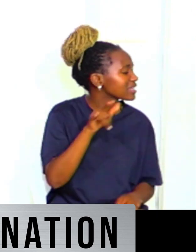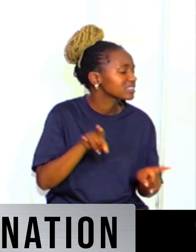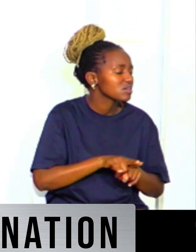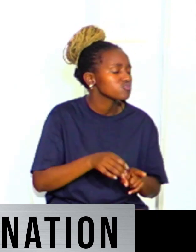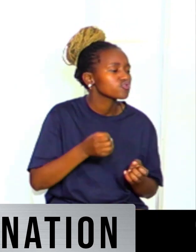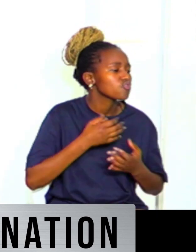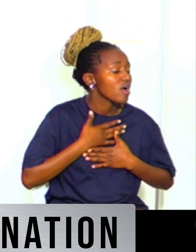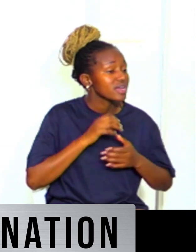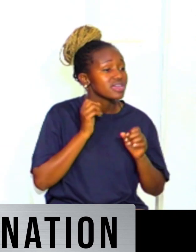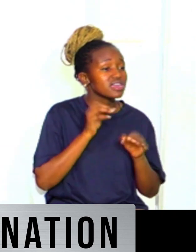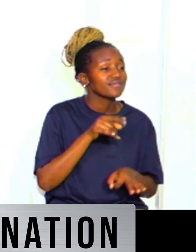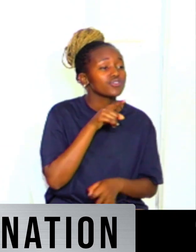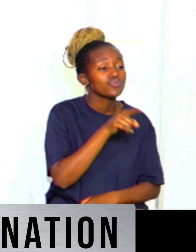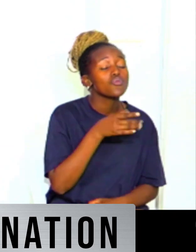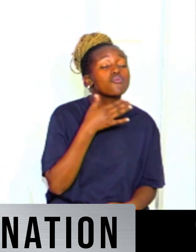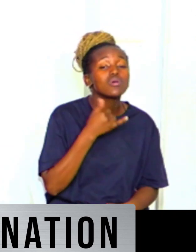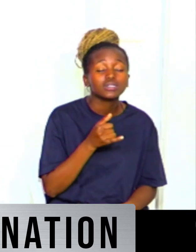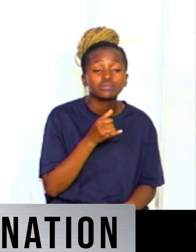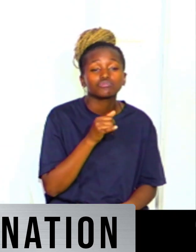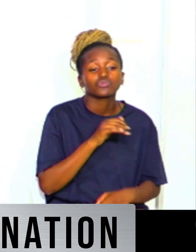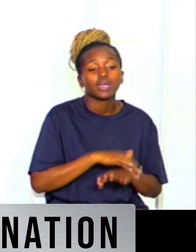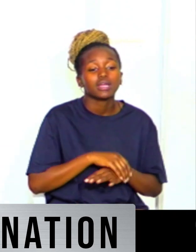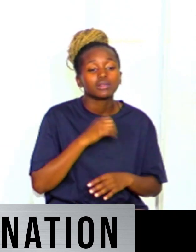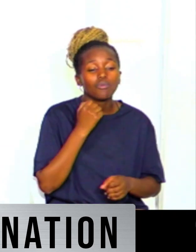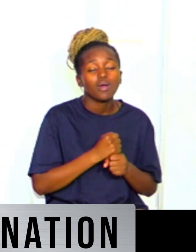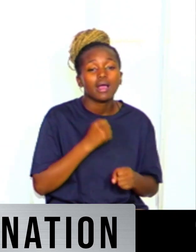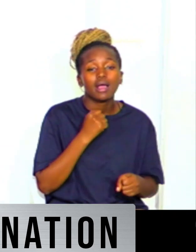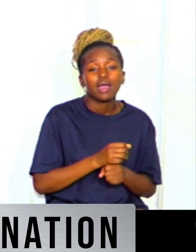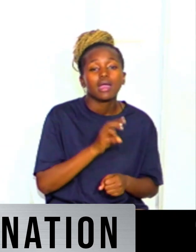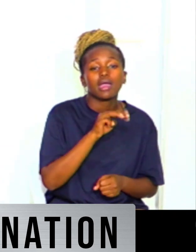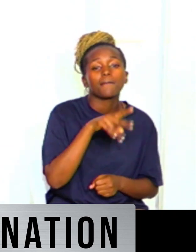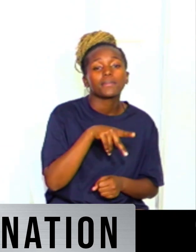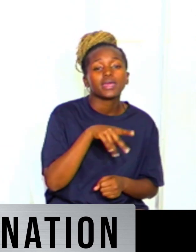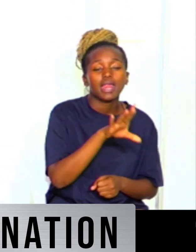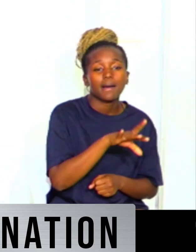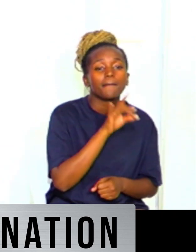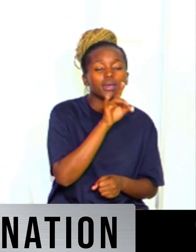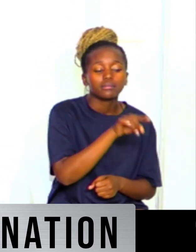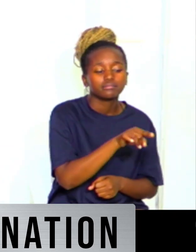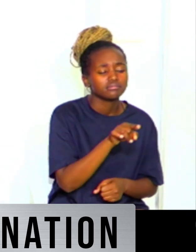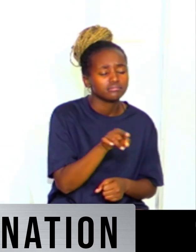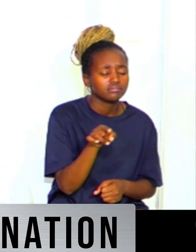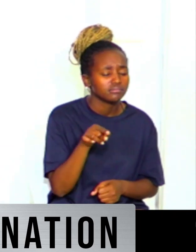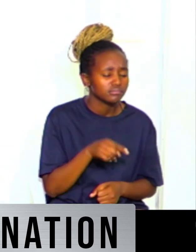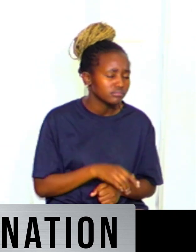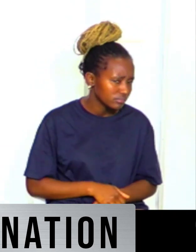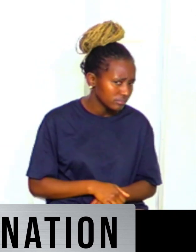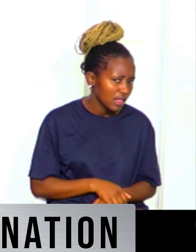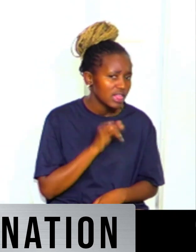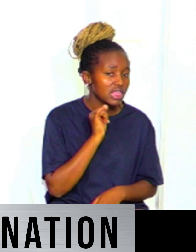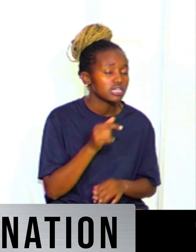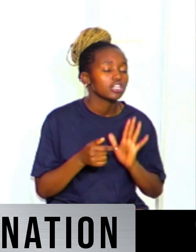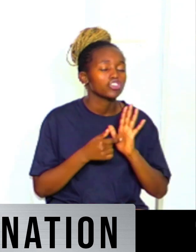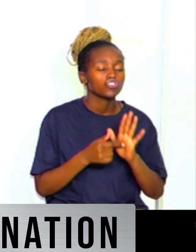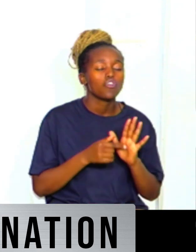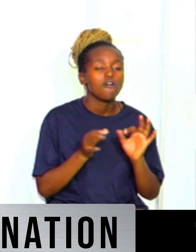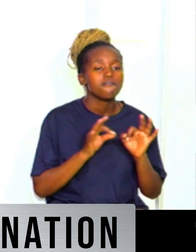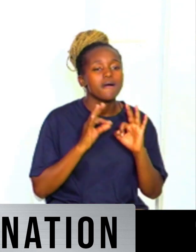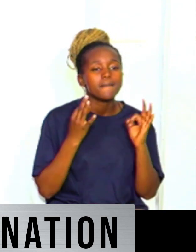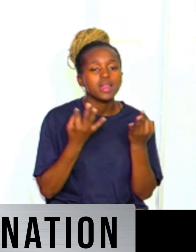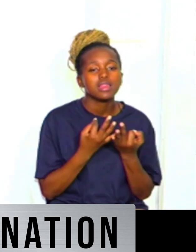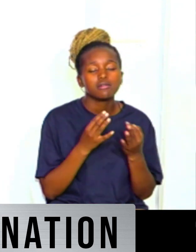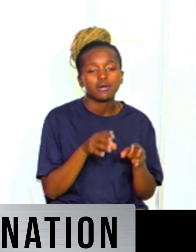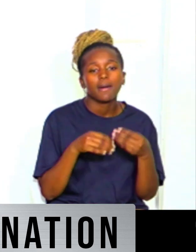ati mtu atakuja aseme ukitaka kupata kazi kwa county MP ndiye anakuja anasema pea huyu. Sio kutakuwa na nepotism. Familia